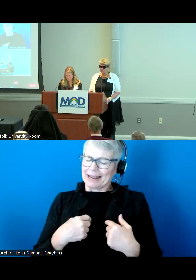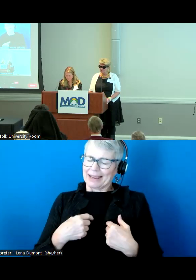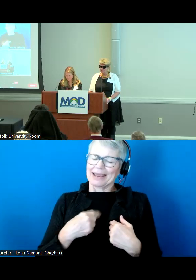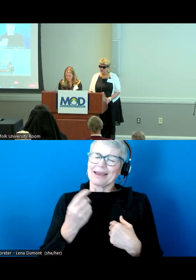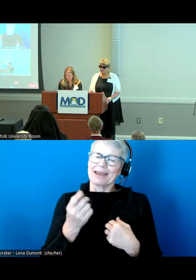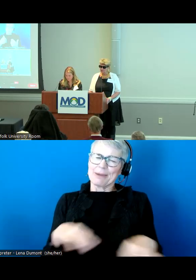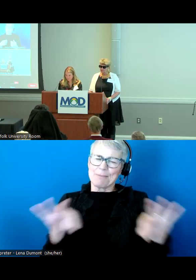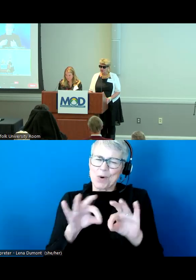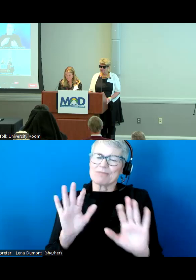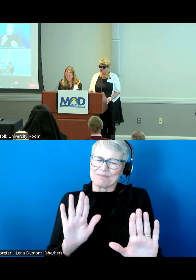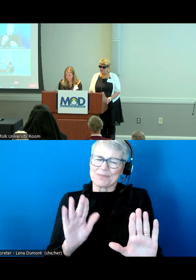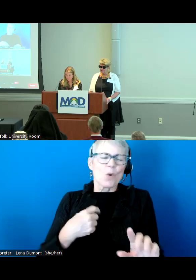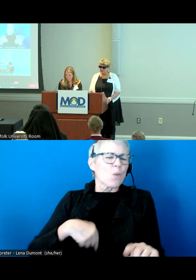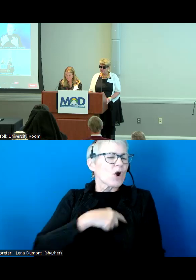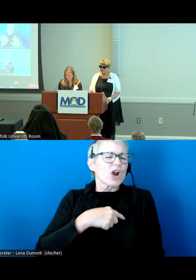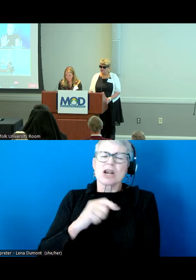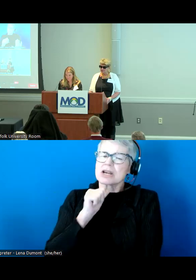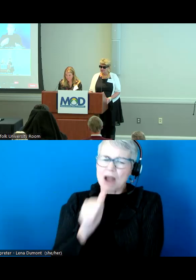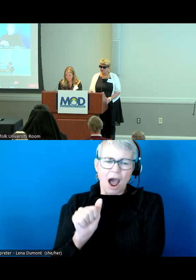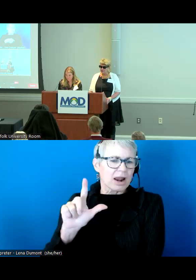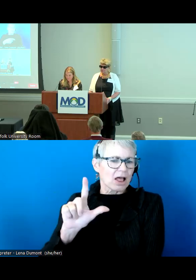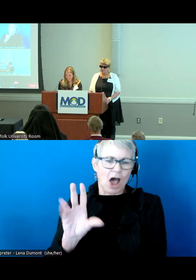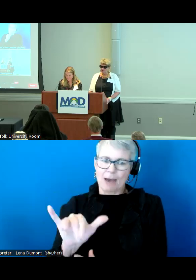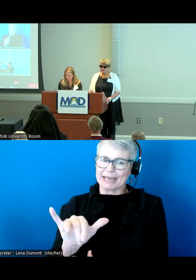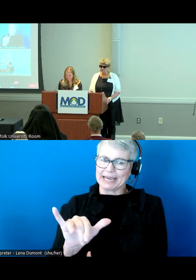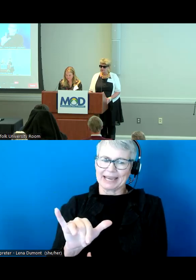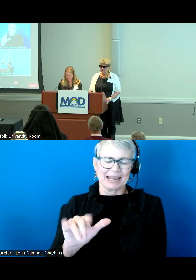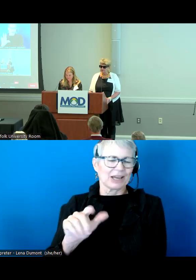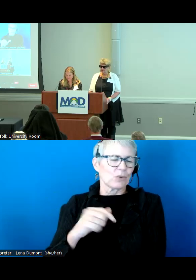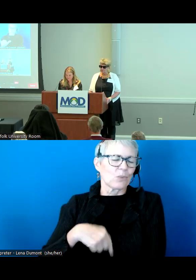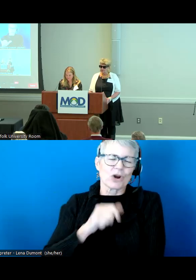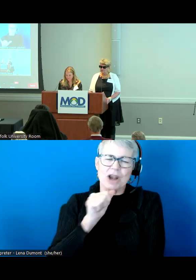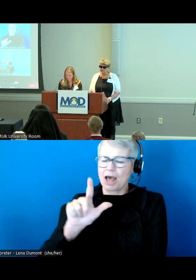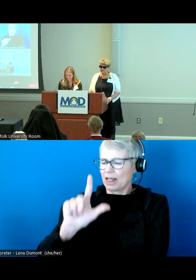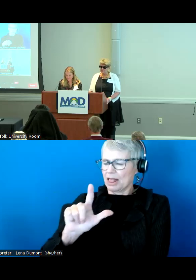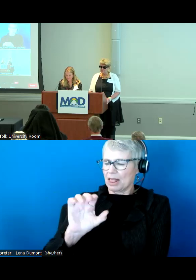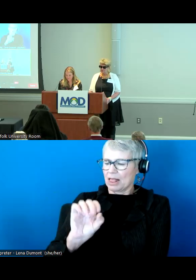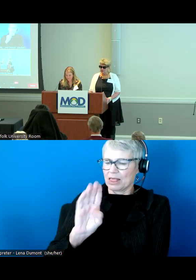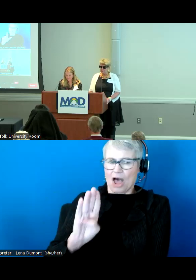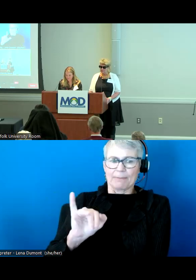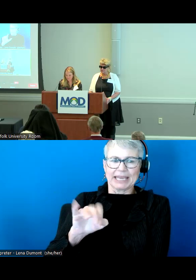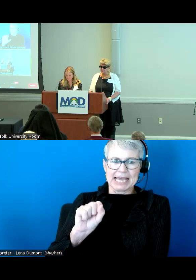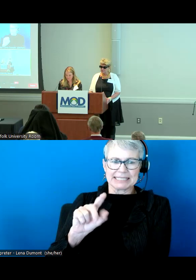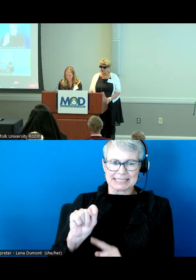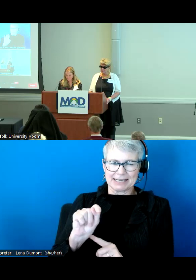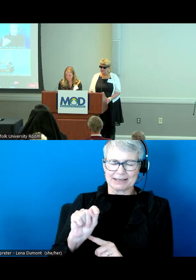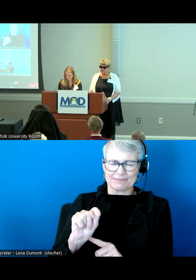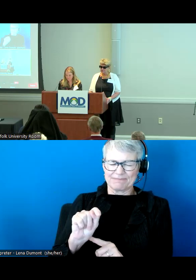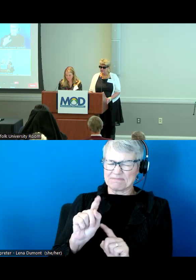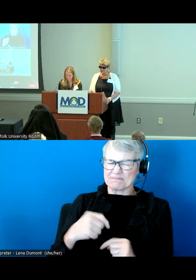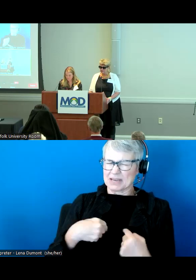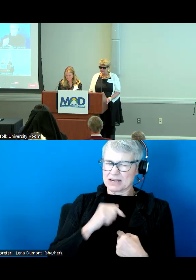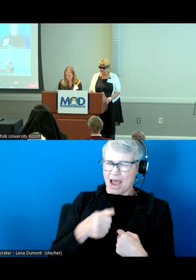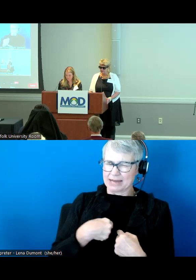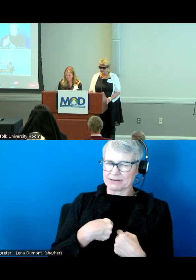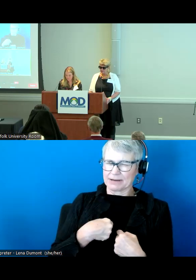you know, I'm not a lobbyist, I'm an executive director, but we do look at where system problems are, or